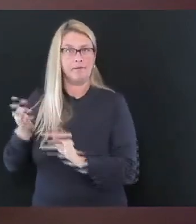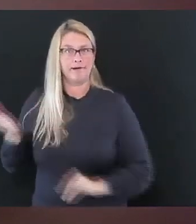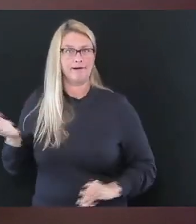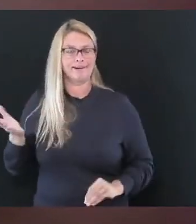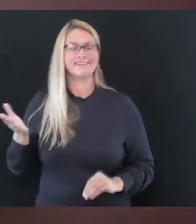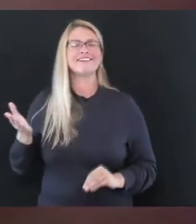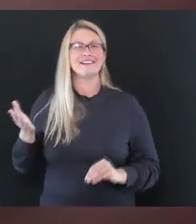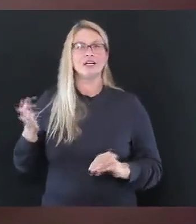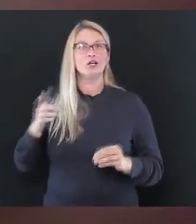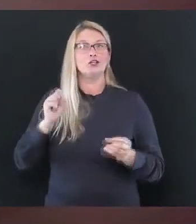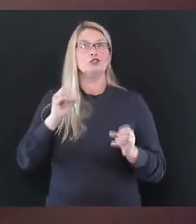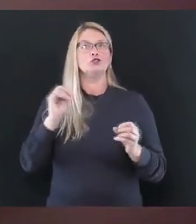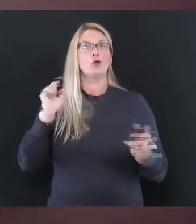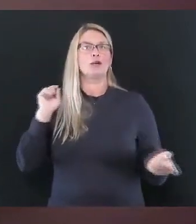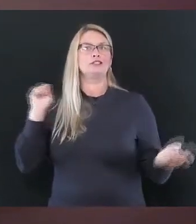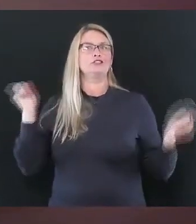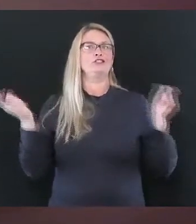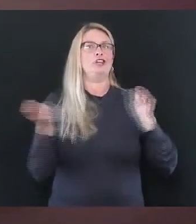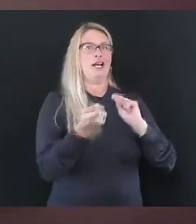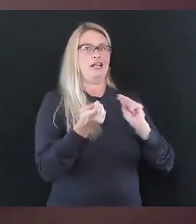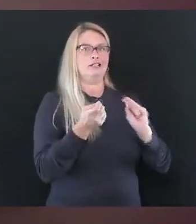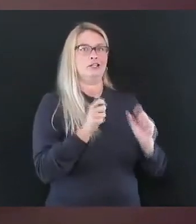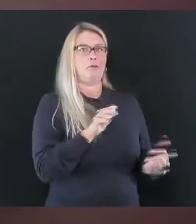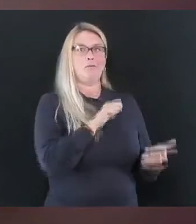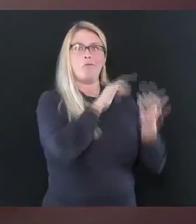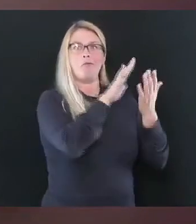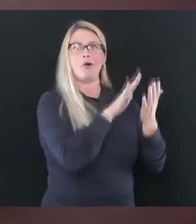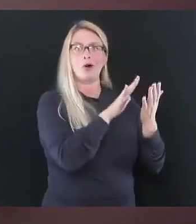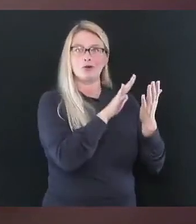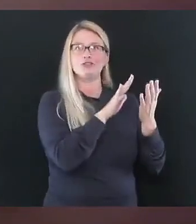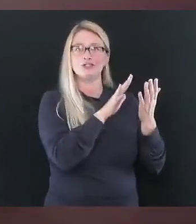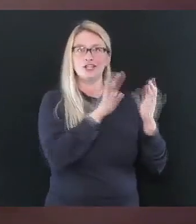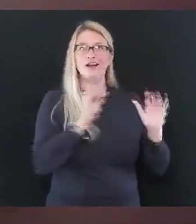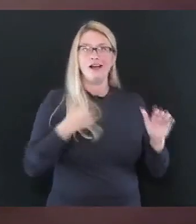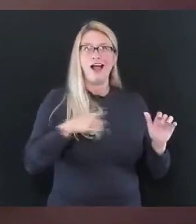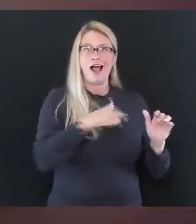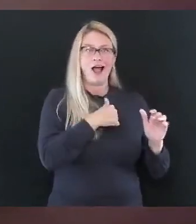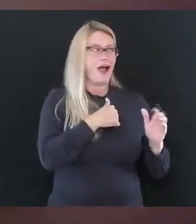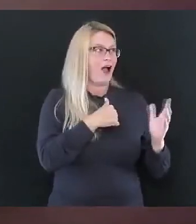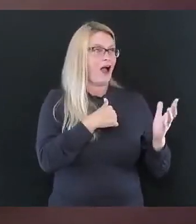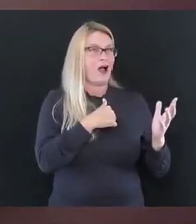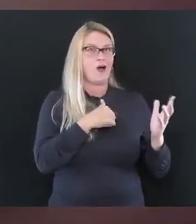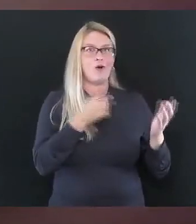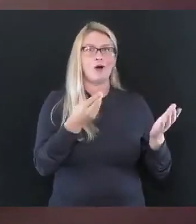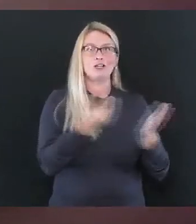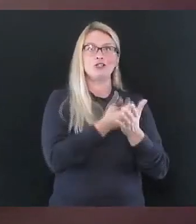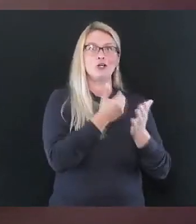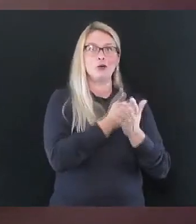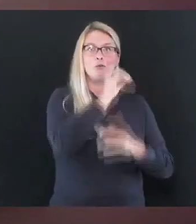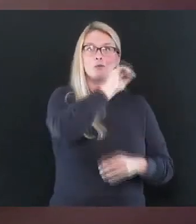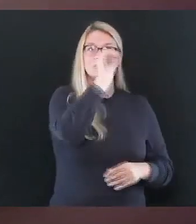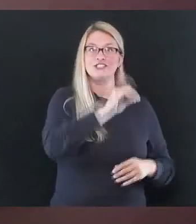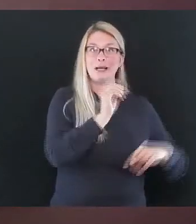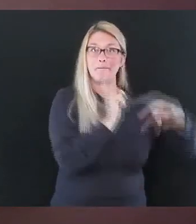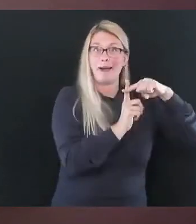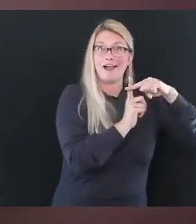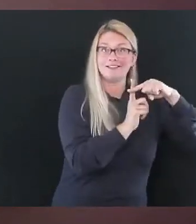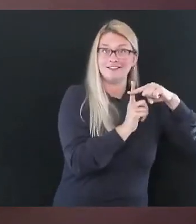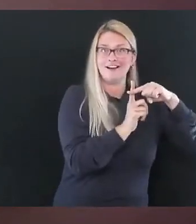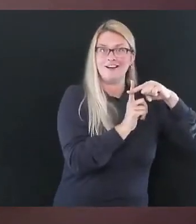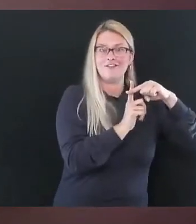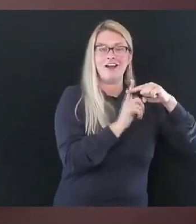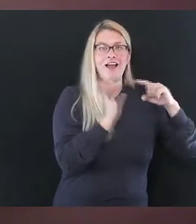go in the wrong direction. And then the governor really challenged us, and we got together, and that percent positive rate, I think, has been